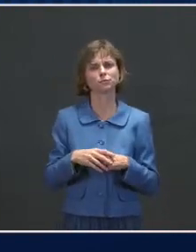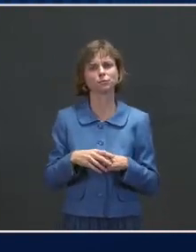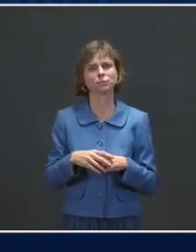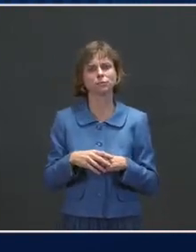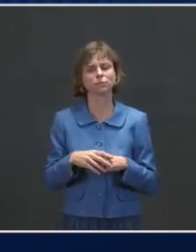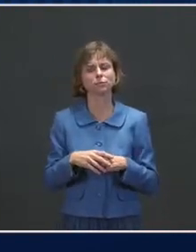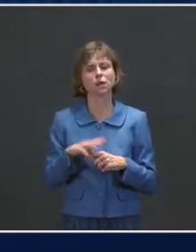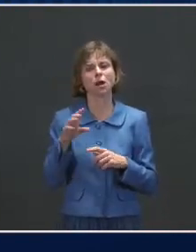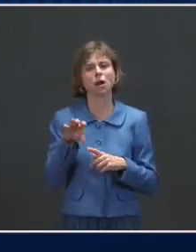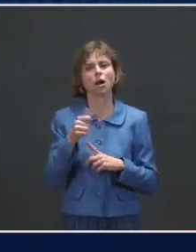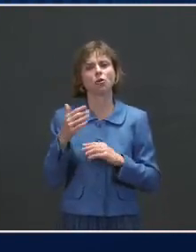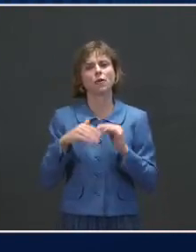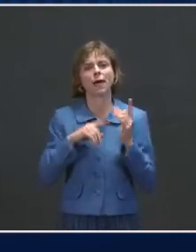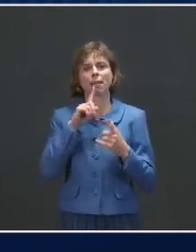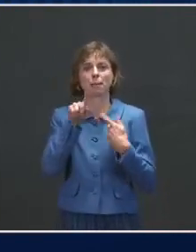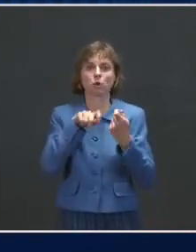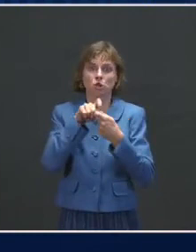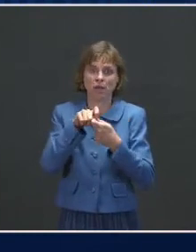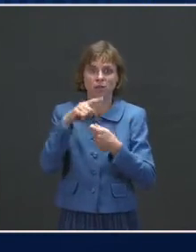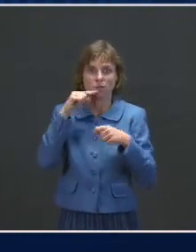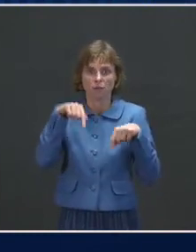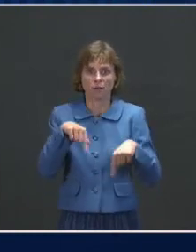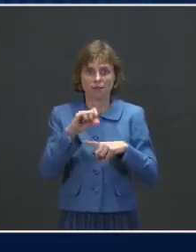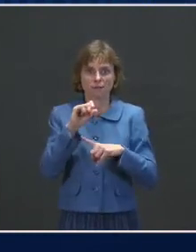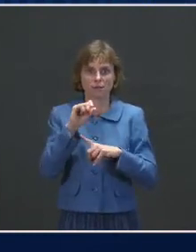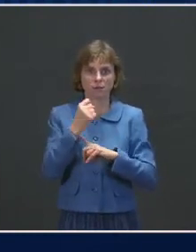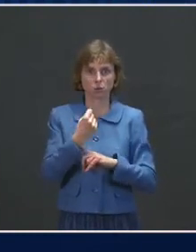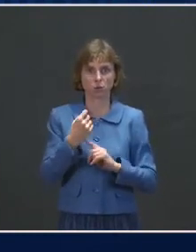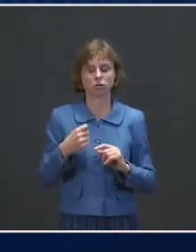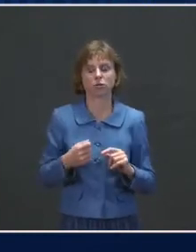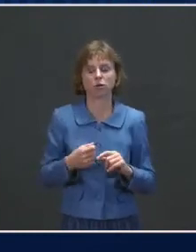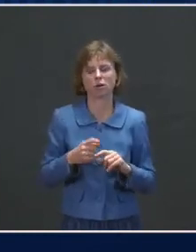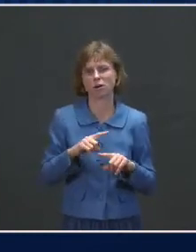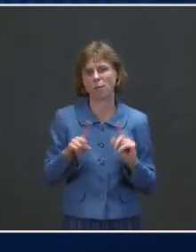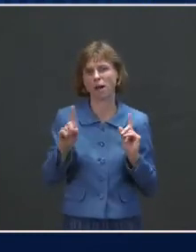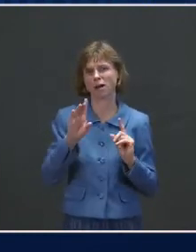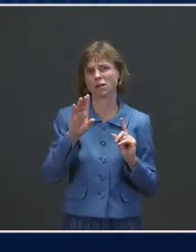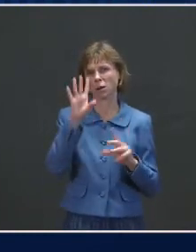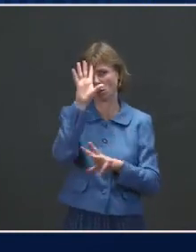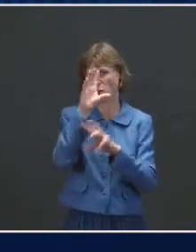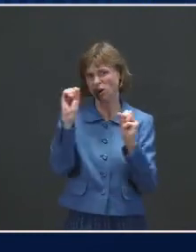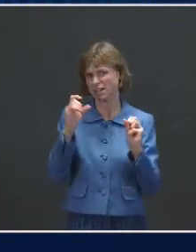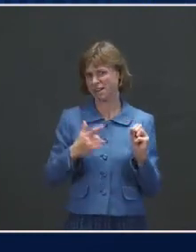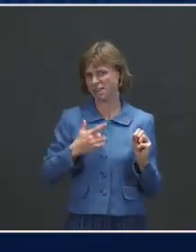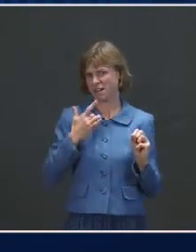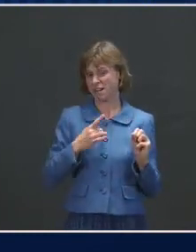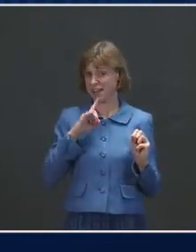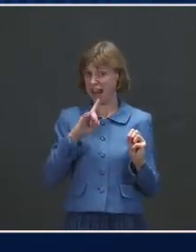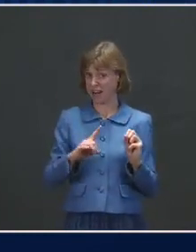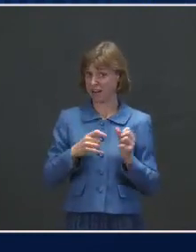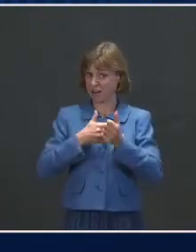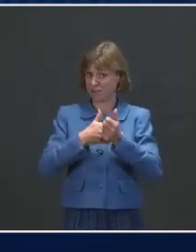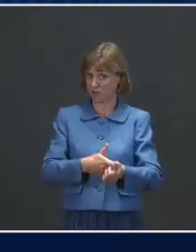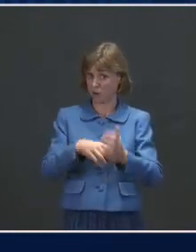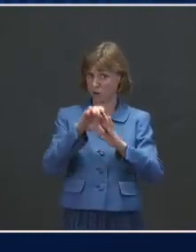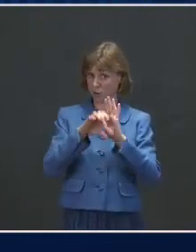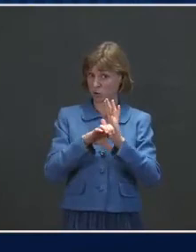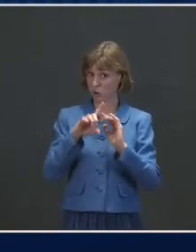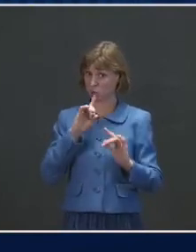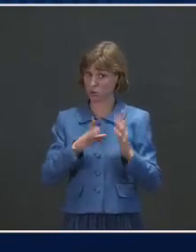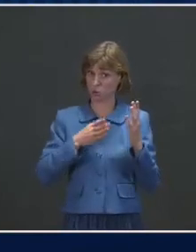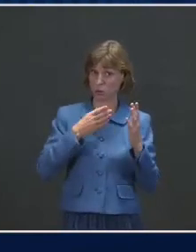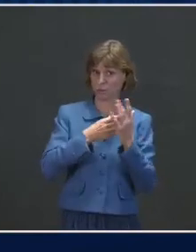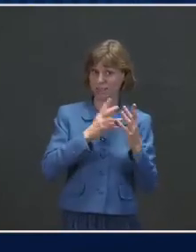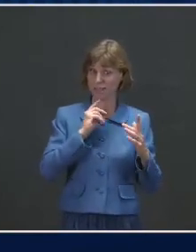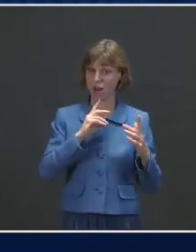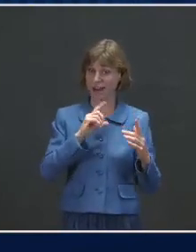Aside from the particulars of this case, does President Biden think it's constitutional to impeach and convict a